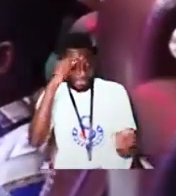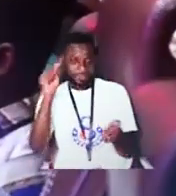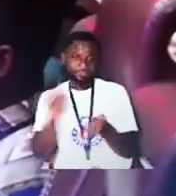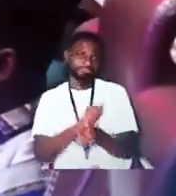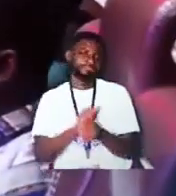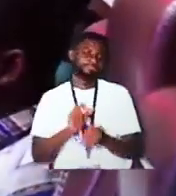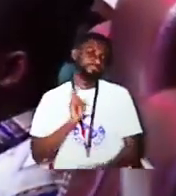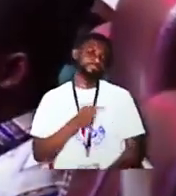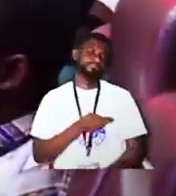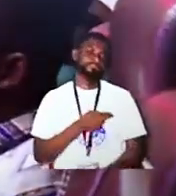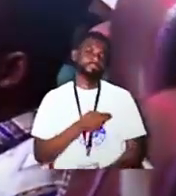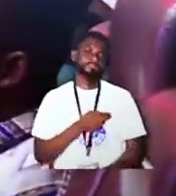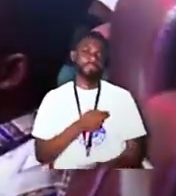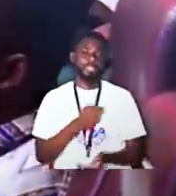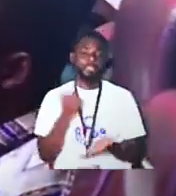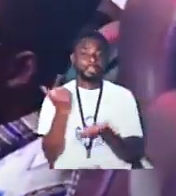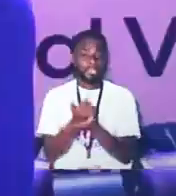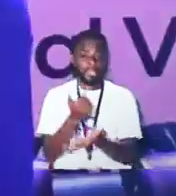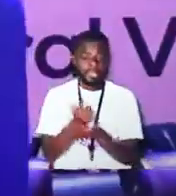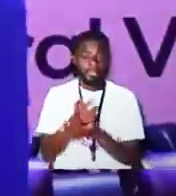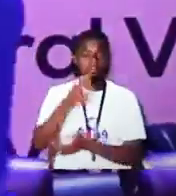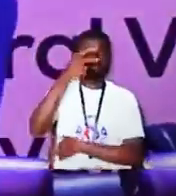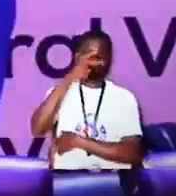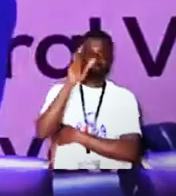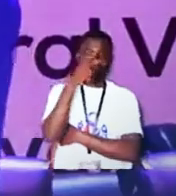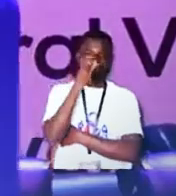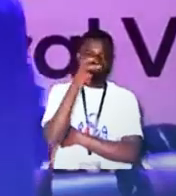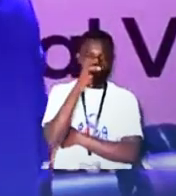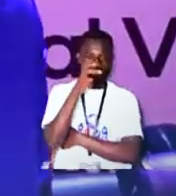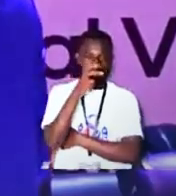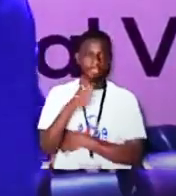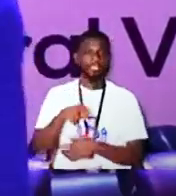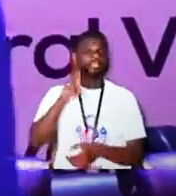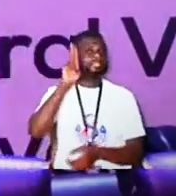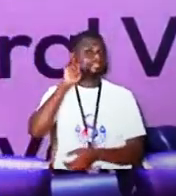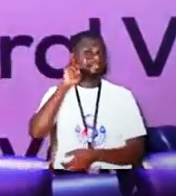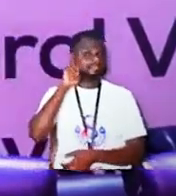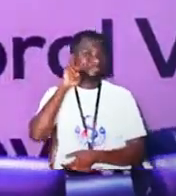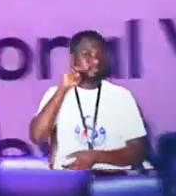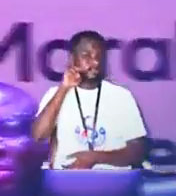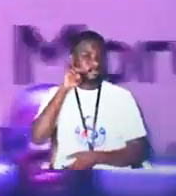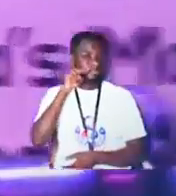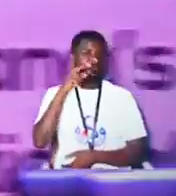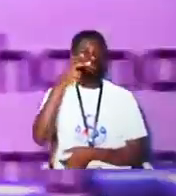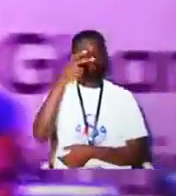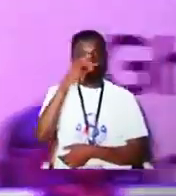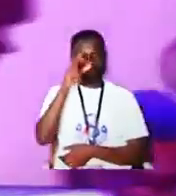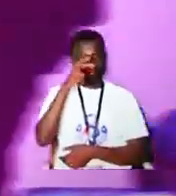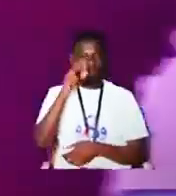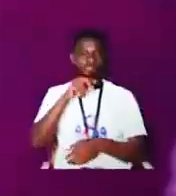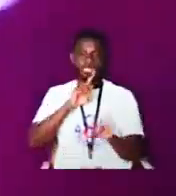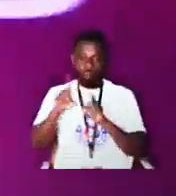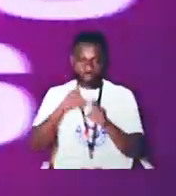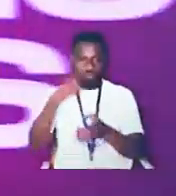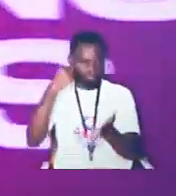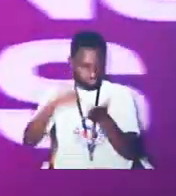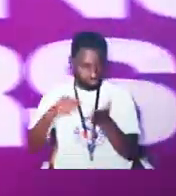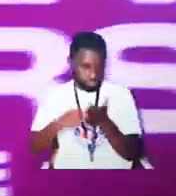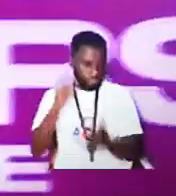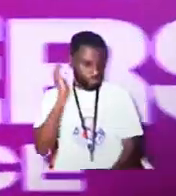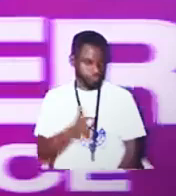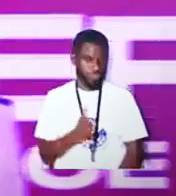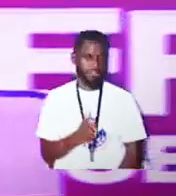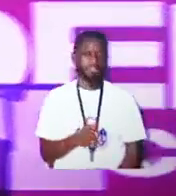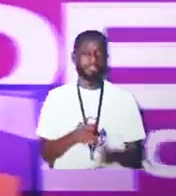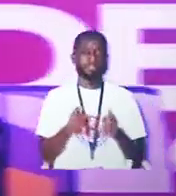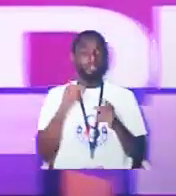Ghana, corruption, Nigeria, they'll do some random check. And because of